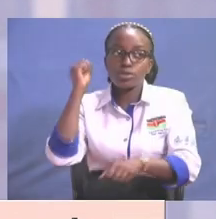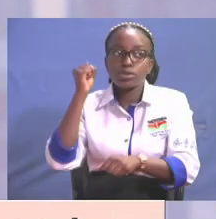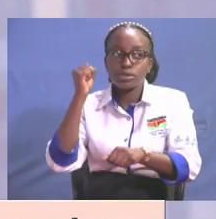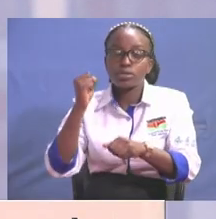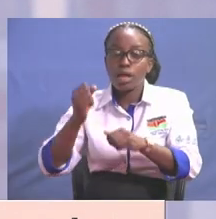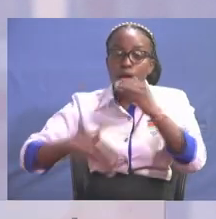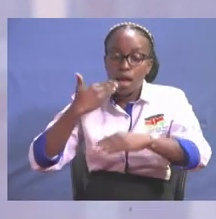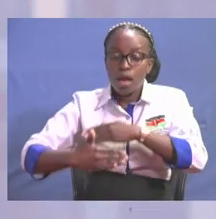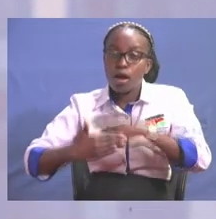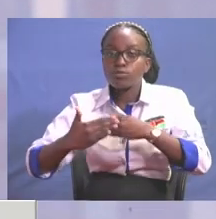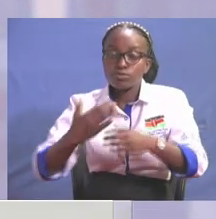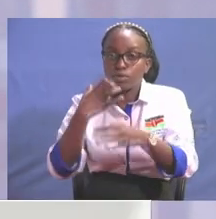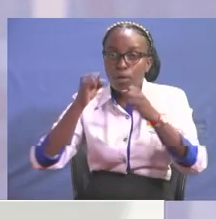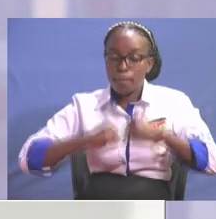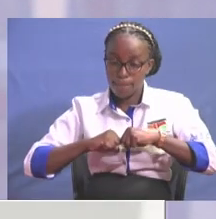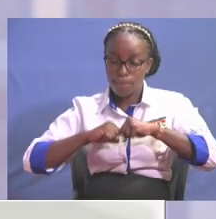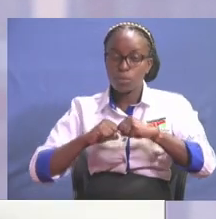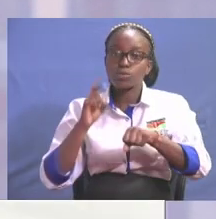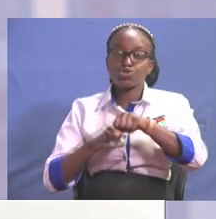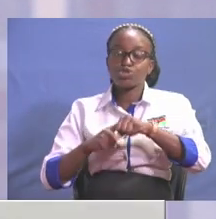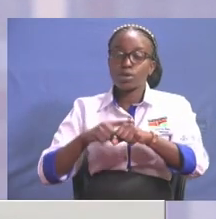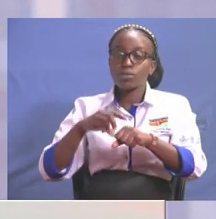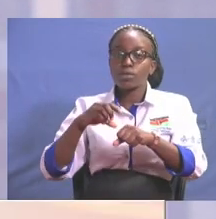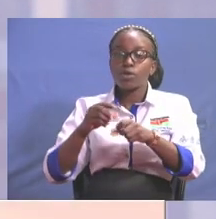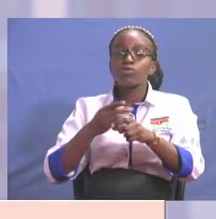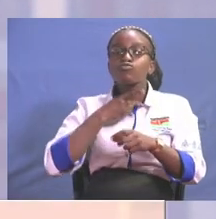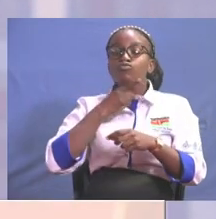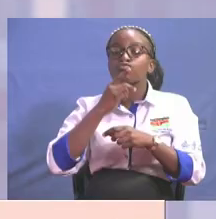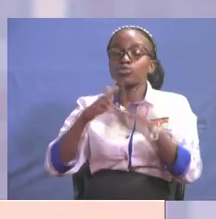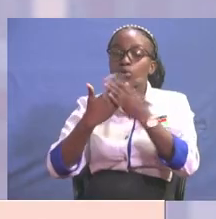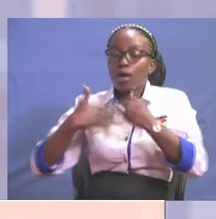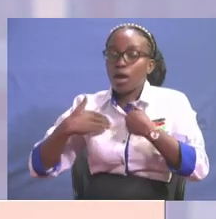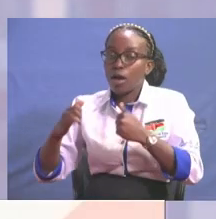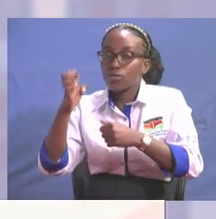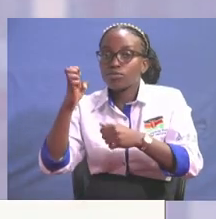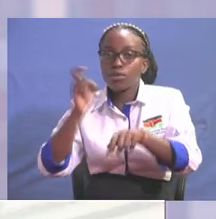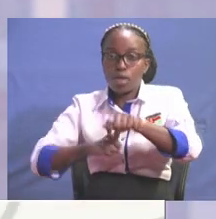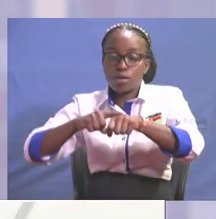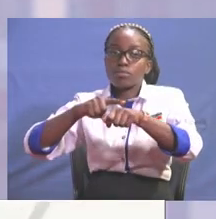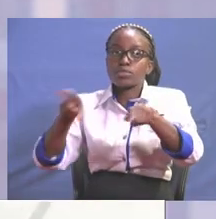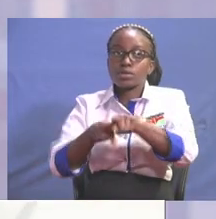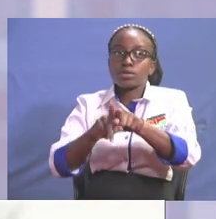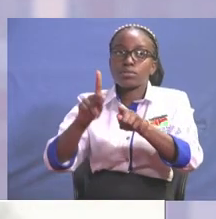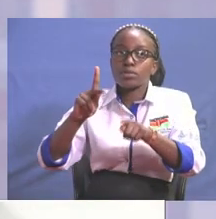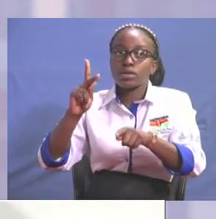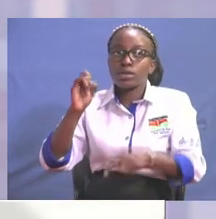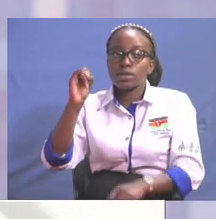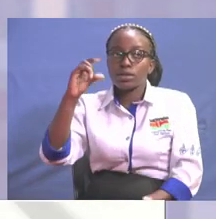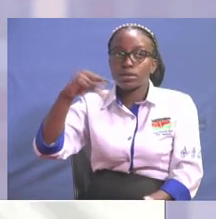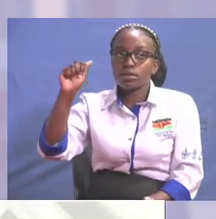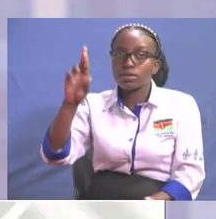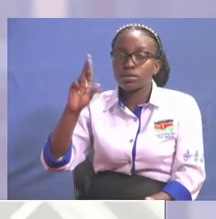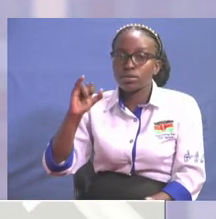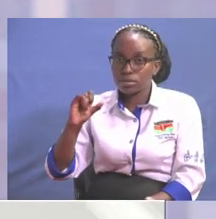after his boss cancelled his visit to SCK Embu Diocese at Kigari TTC in Embu County,